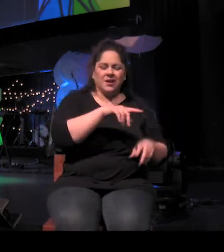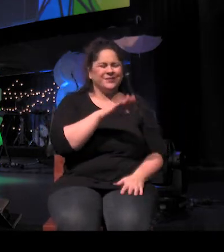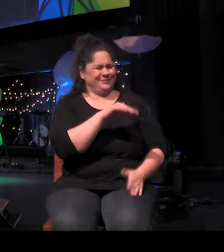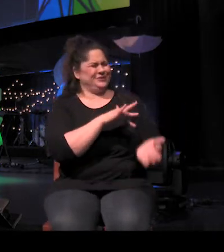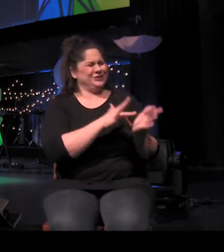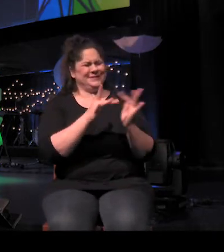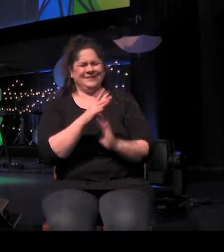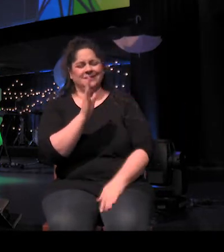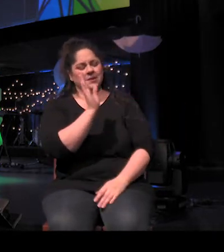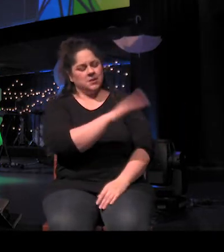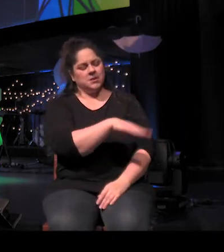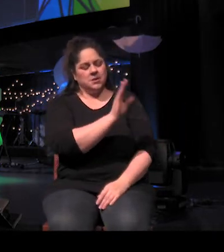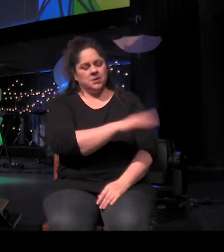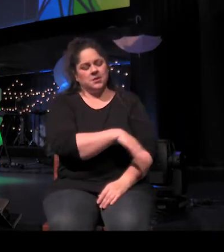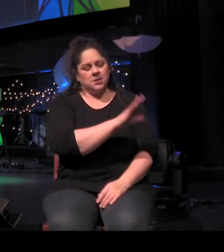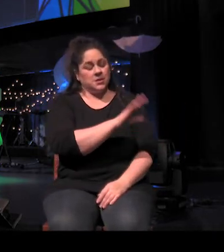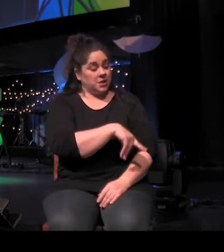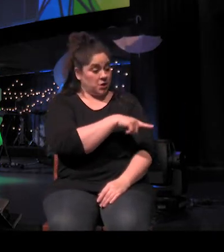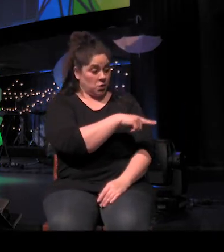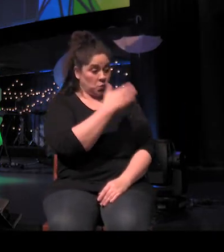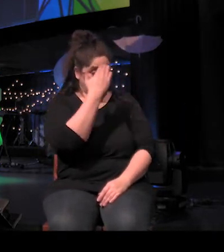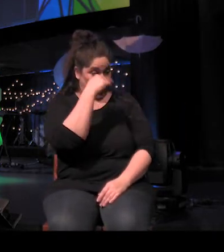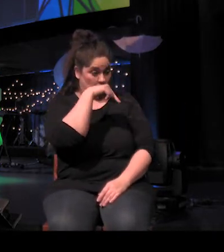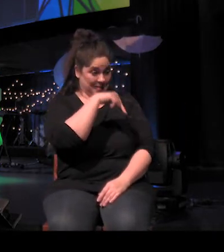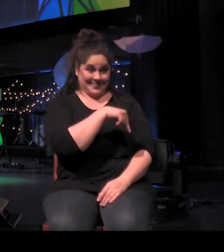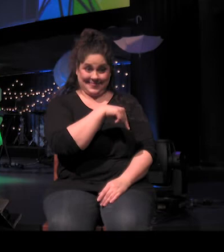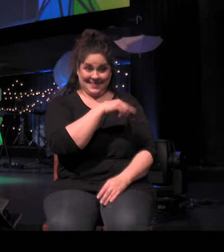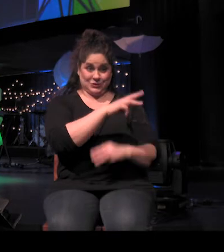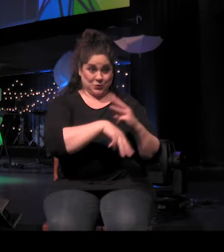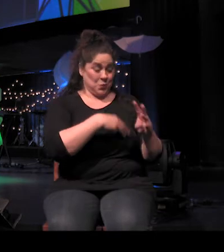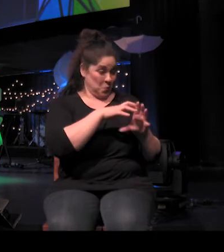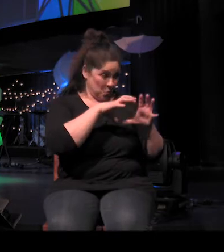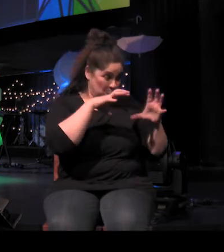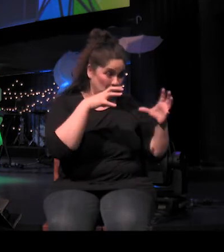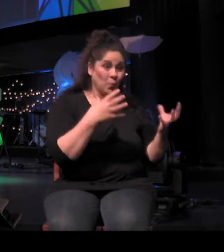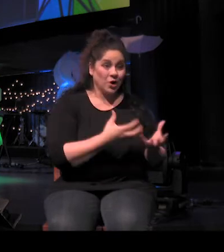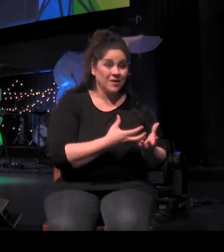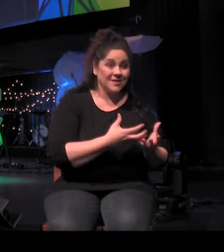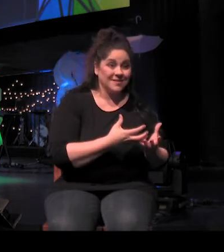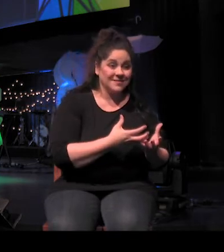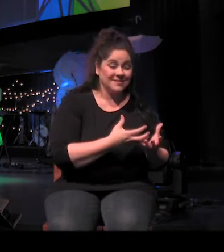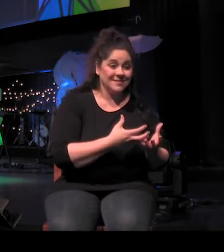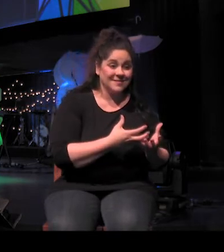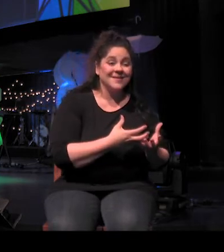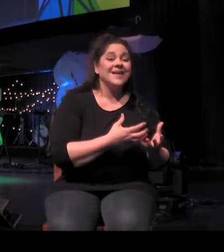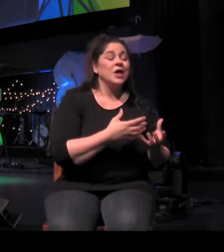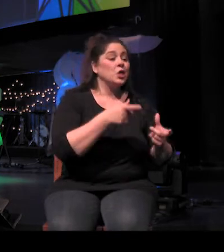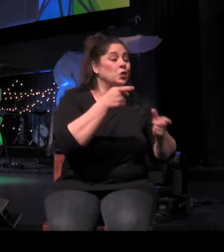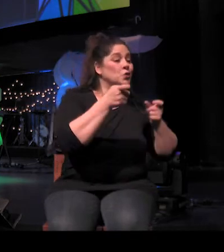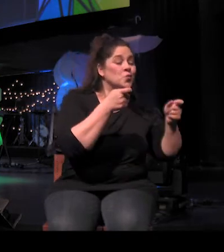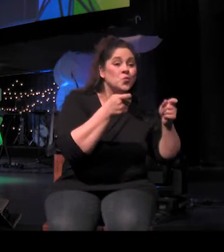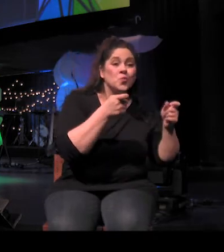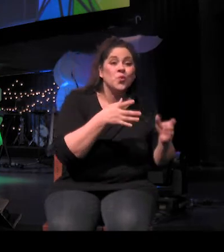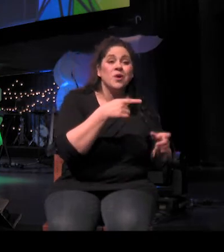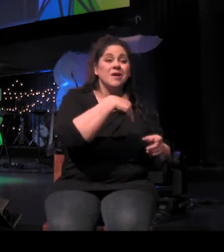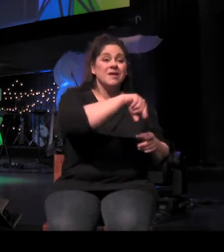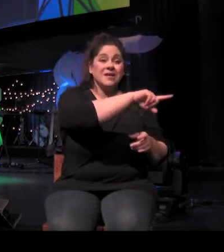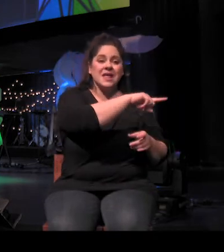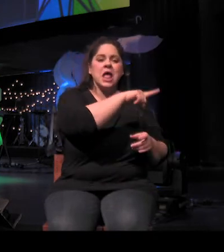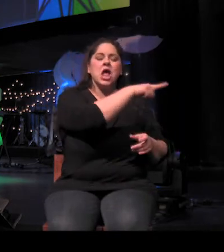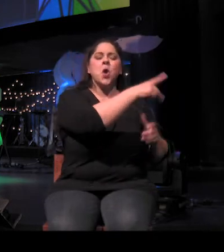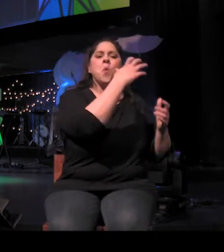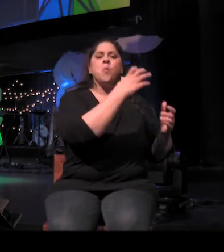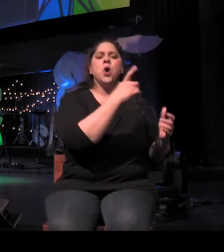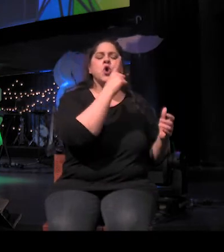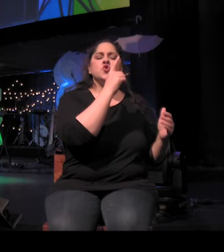look, you know that the world that we live in, and we see this today, the world we live in, the rulers and the authority, they are about